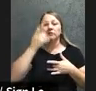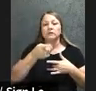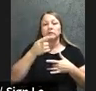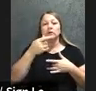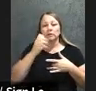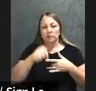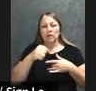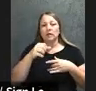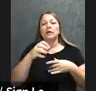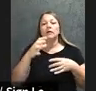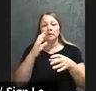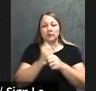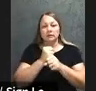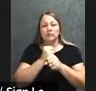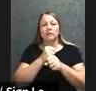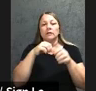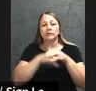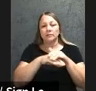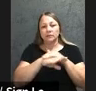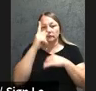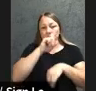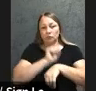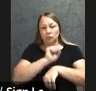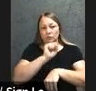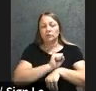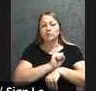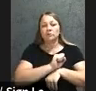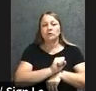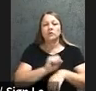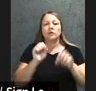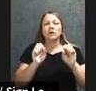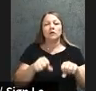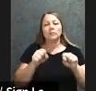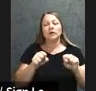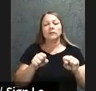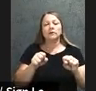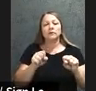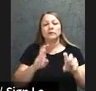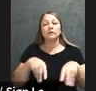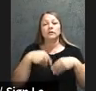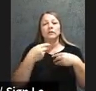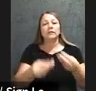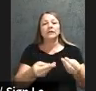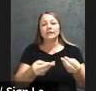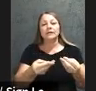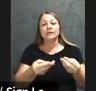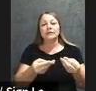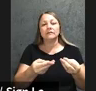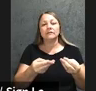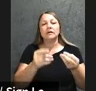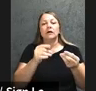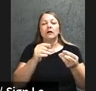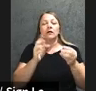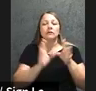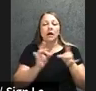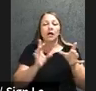The Department of Labor has a blog that kind of goes into some kind of common questions and answers on this, and